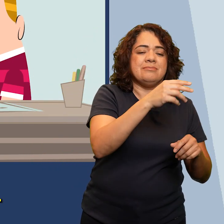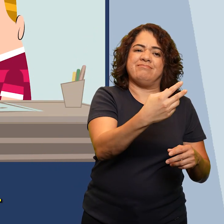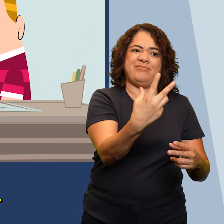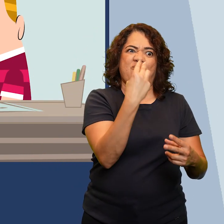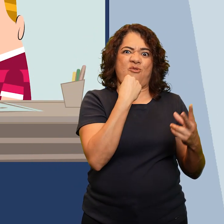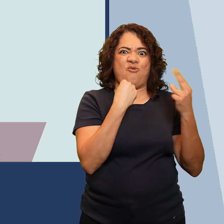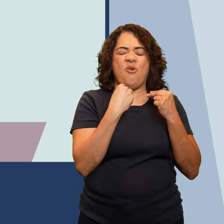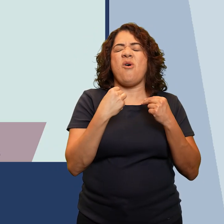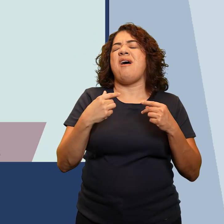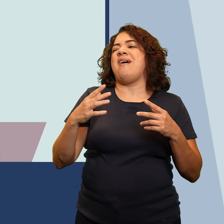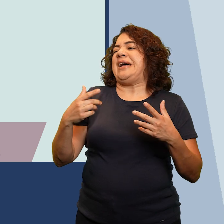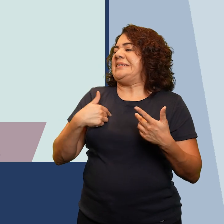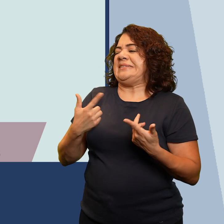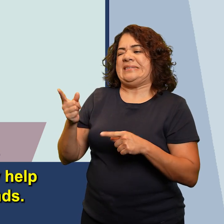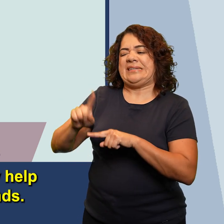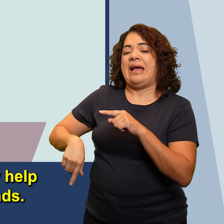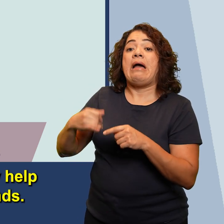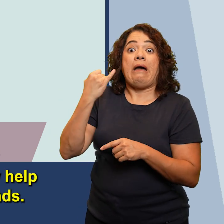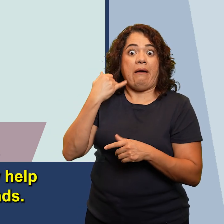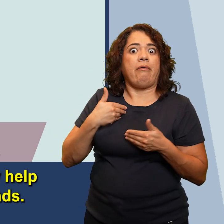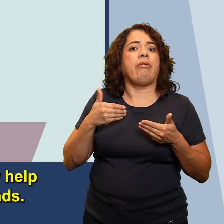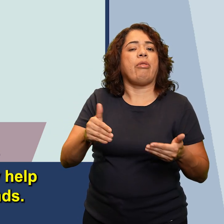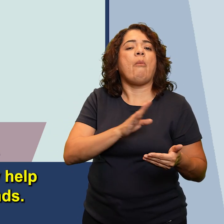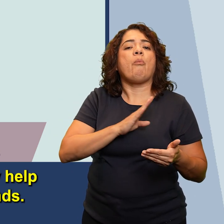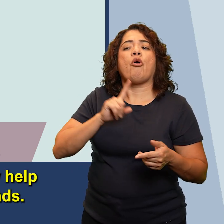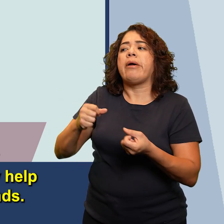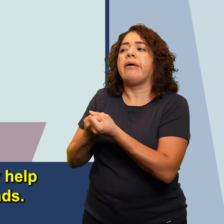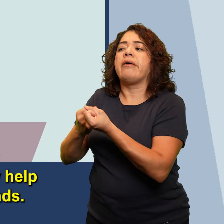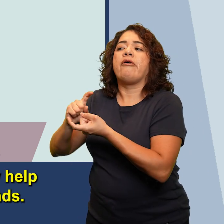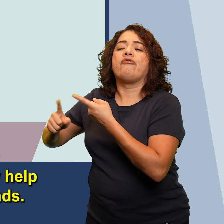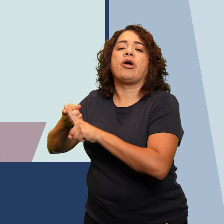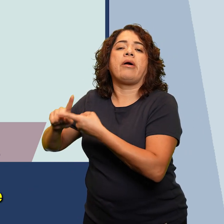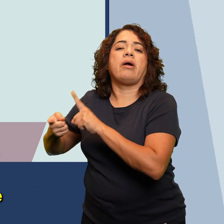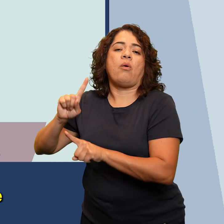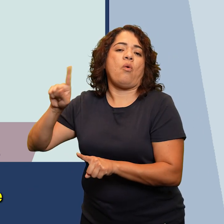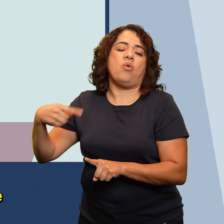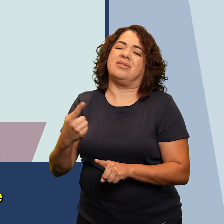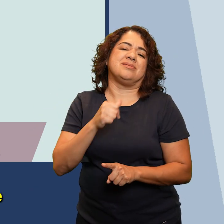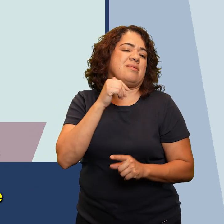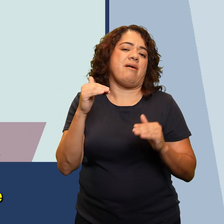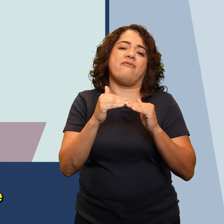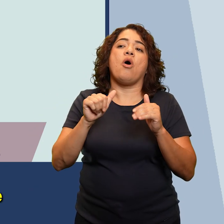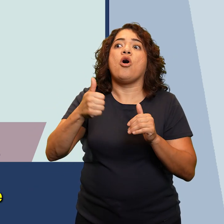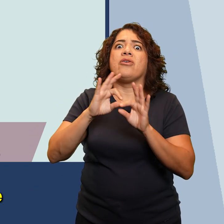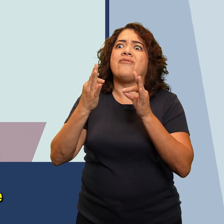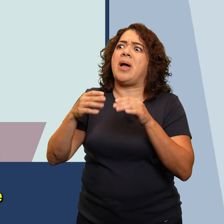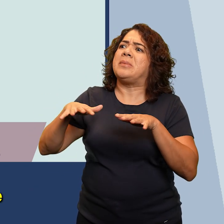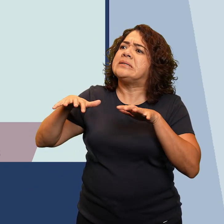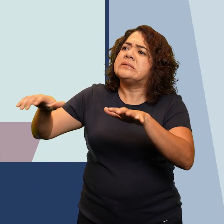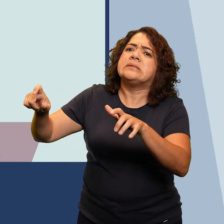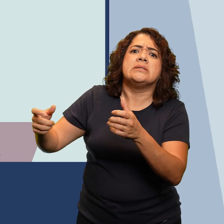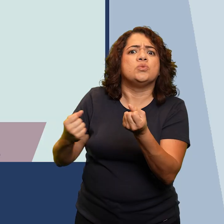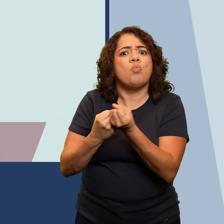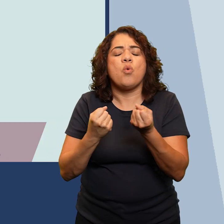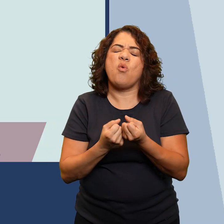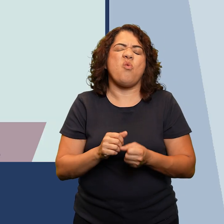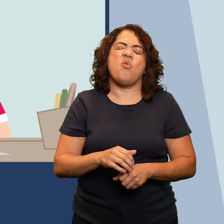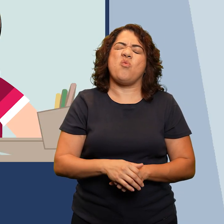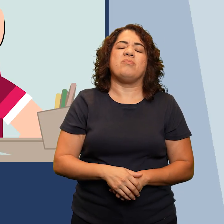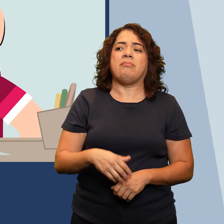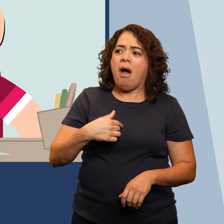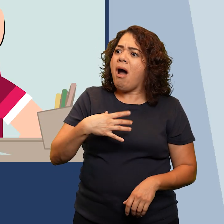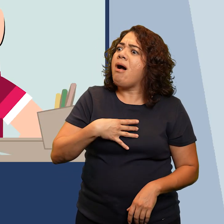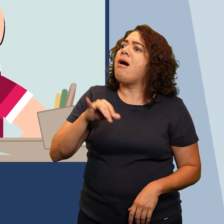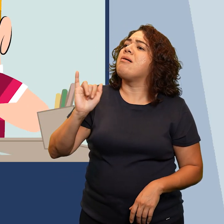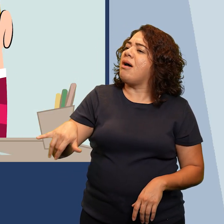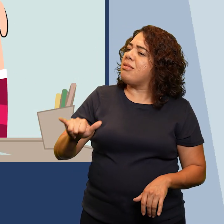allowed to do that. If I were allowed to, then the board would only help each other and their friends, and that wouldn't be fair to the other 20,000 people at my regional center.